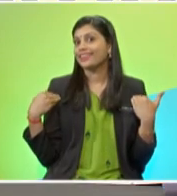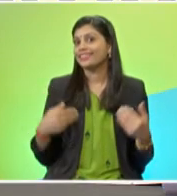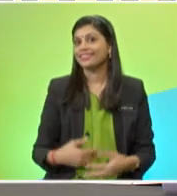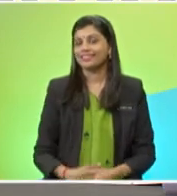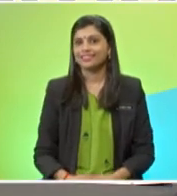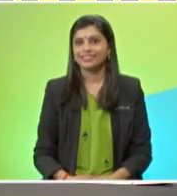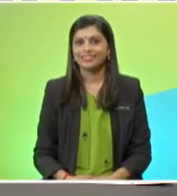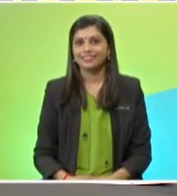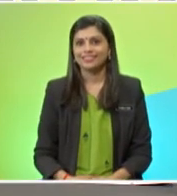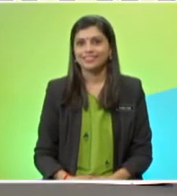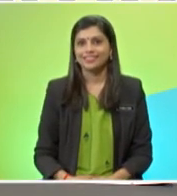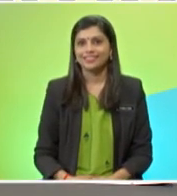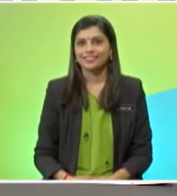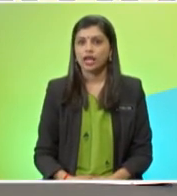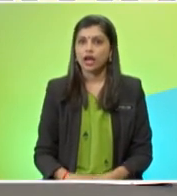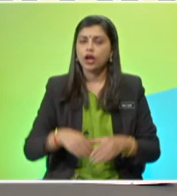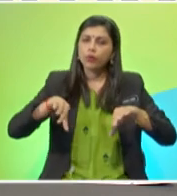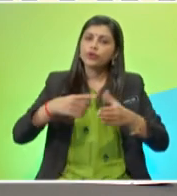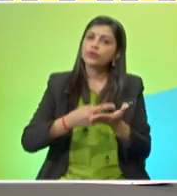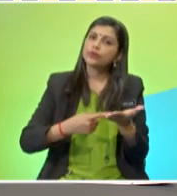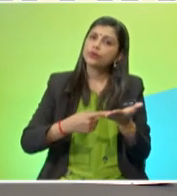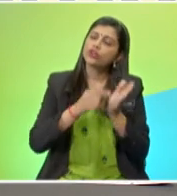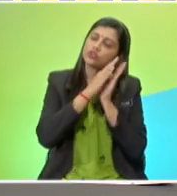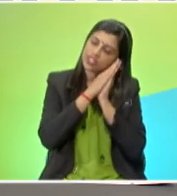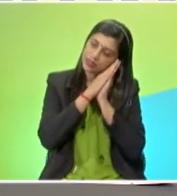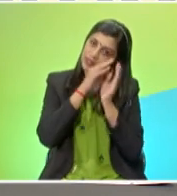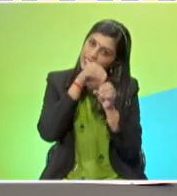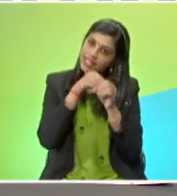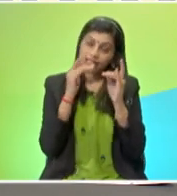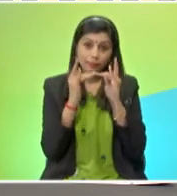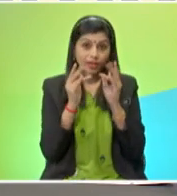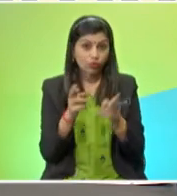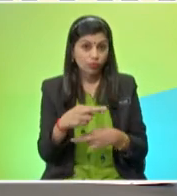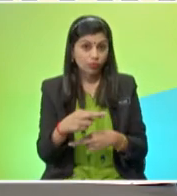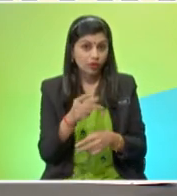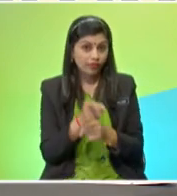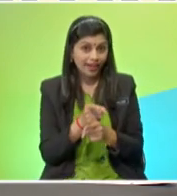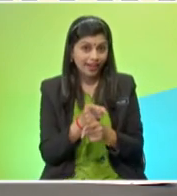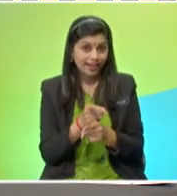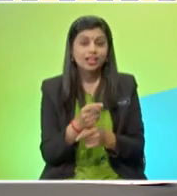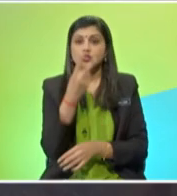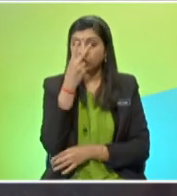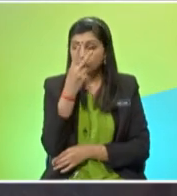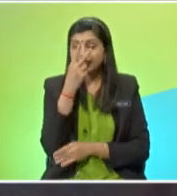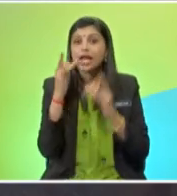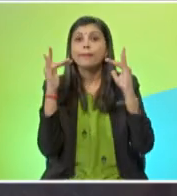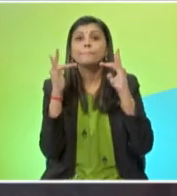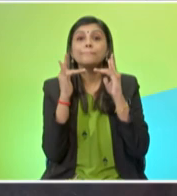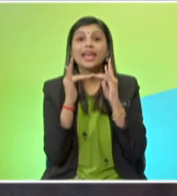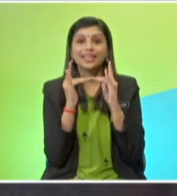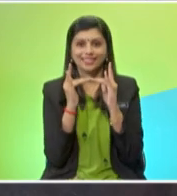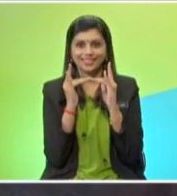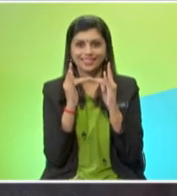you mentioned that we sleep in the bedroom, yes. So that would mean a bed. Is that right? Yes, a bed is very